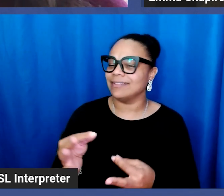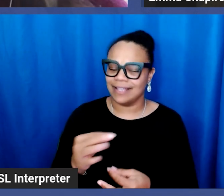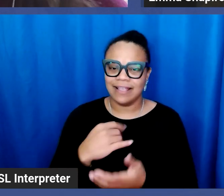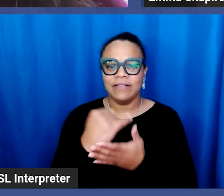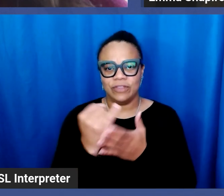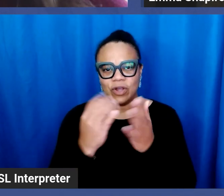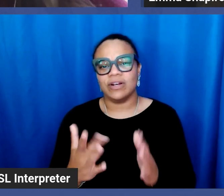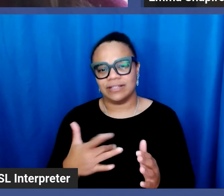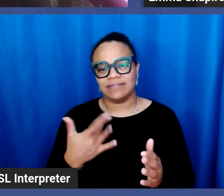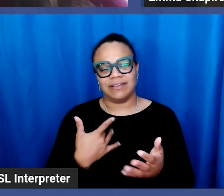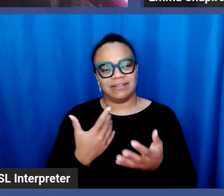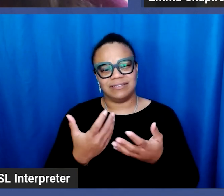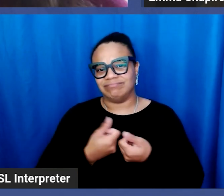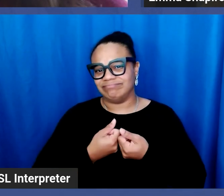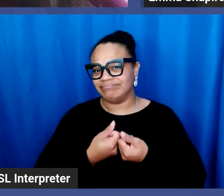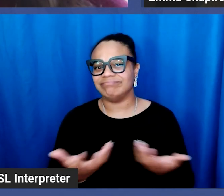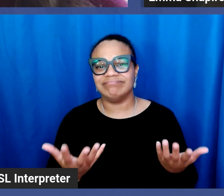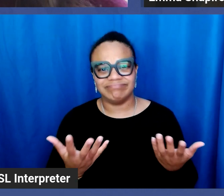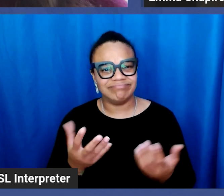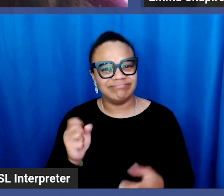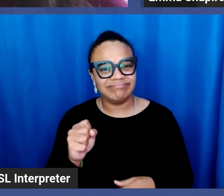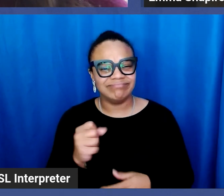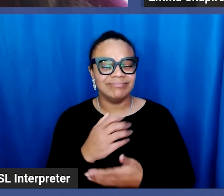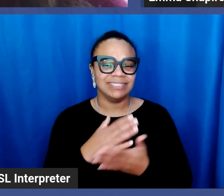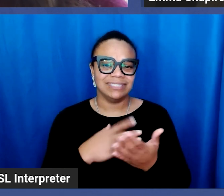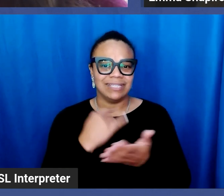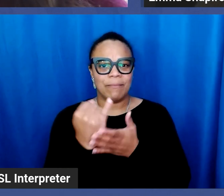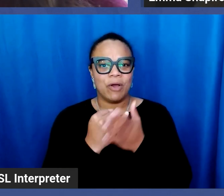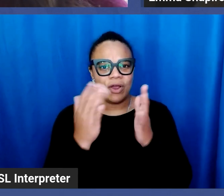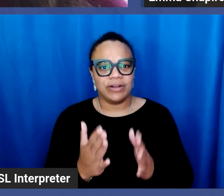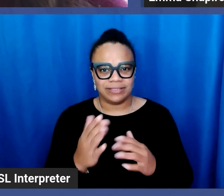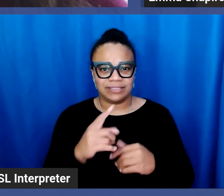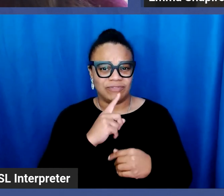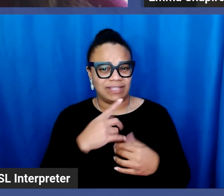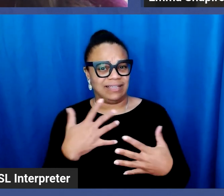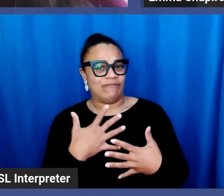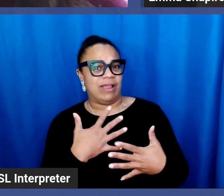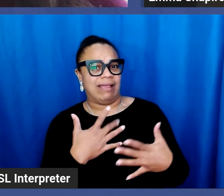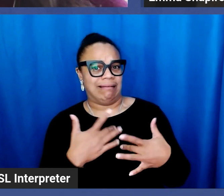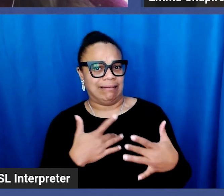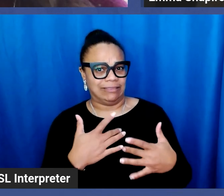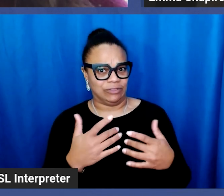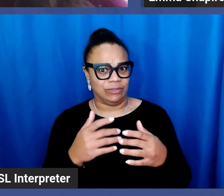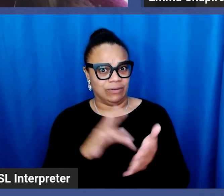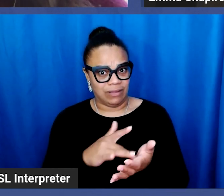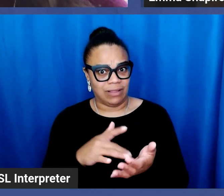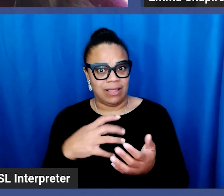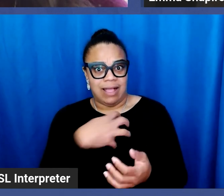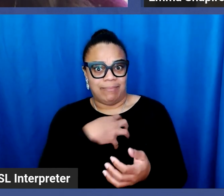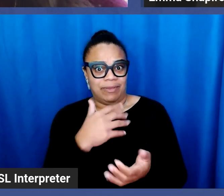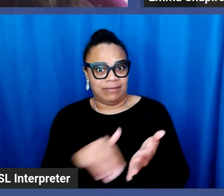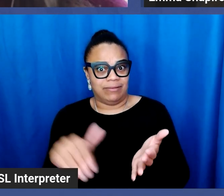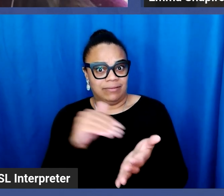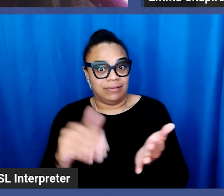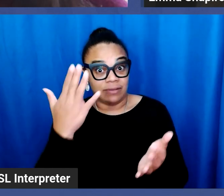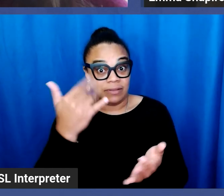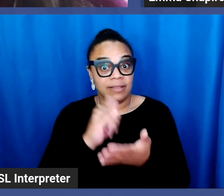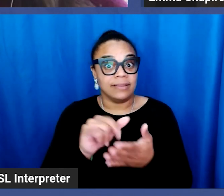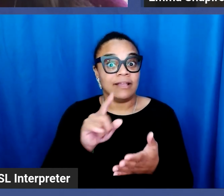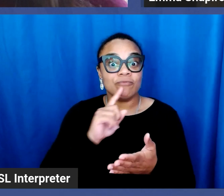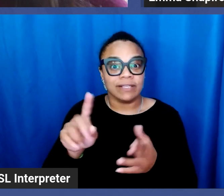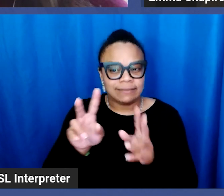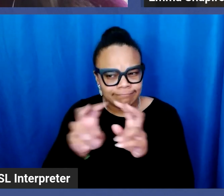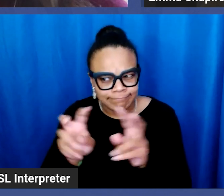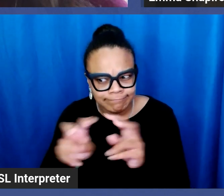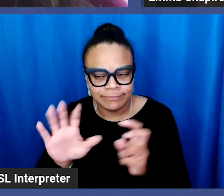it. Absolutely. Like, some artists are afraid to continue to hit that appeals button because it puts more scrutiny on their account, right? So